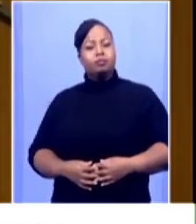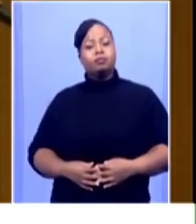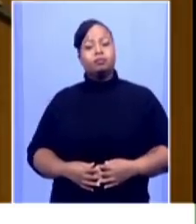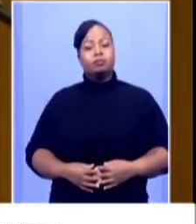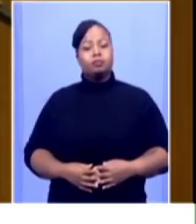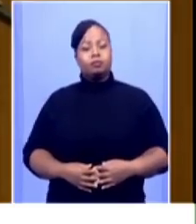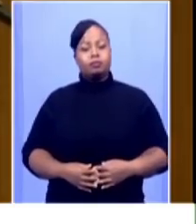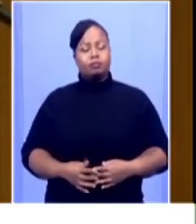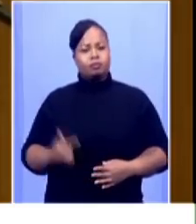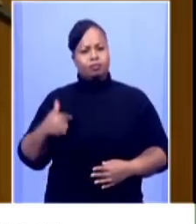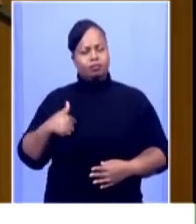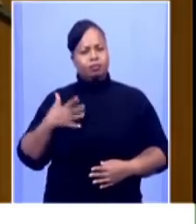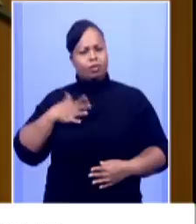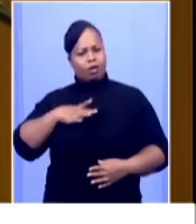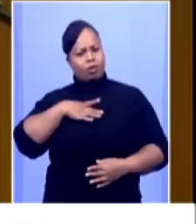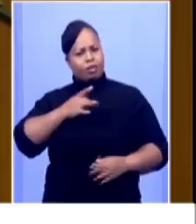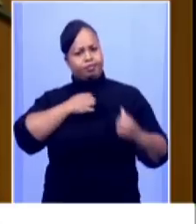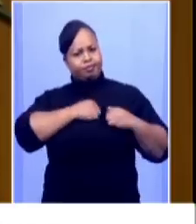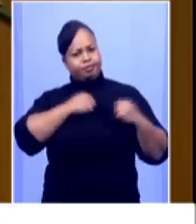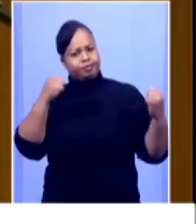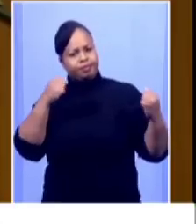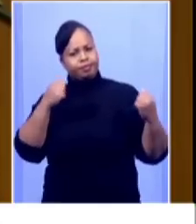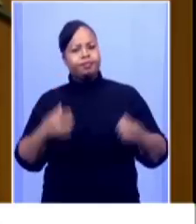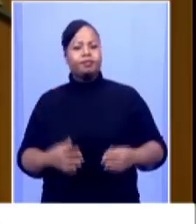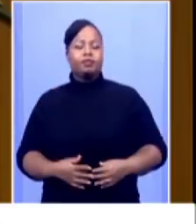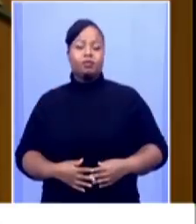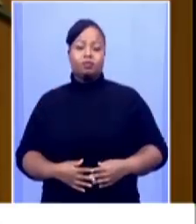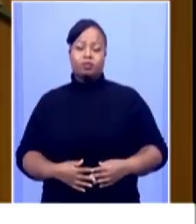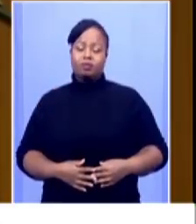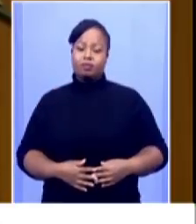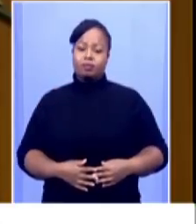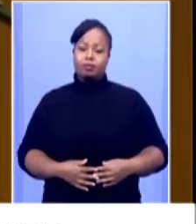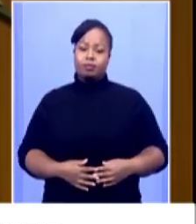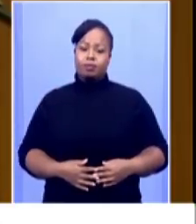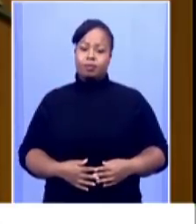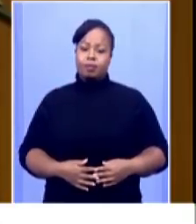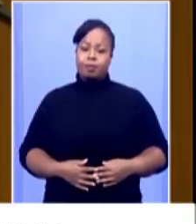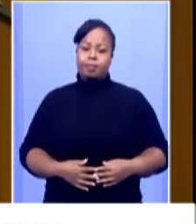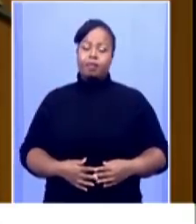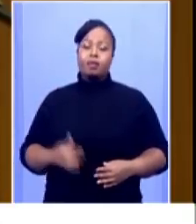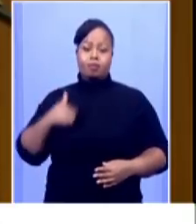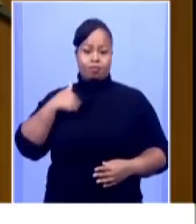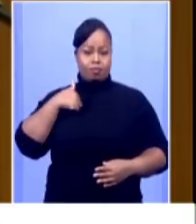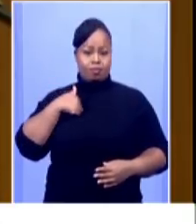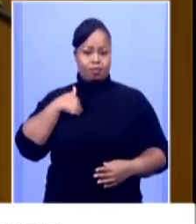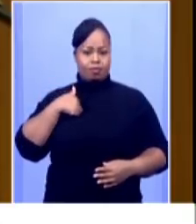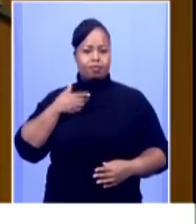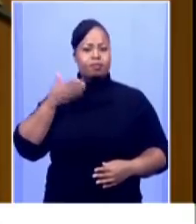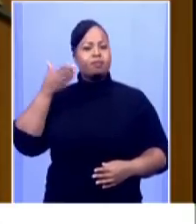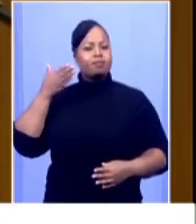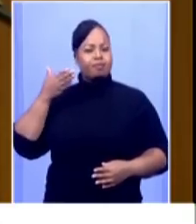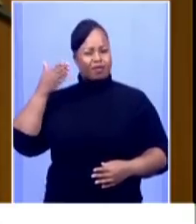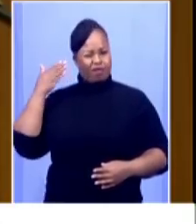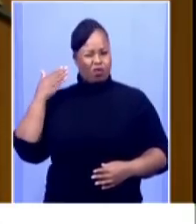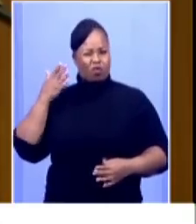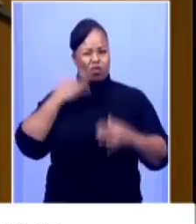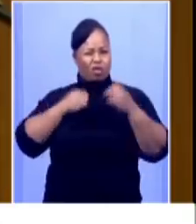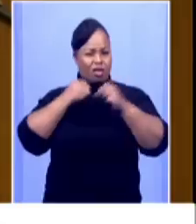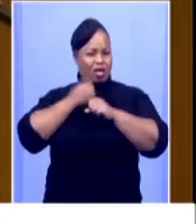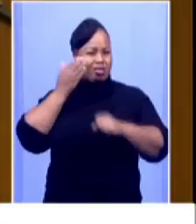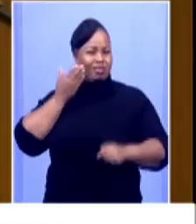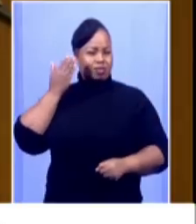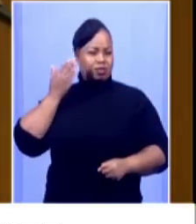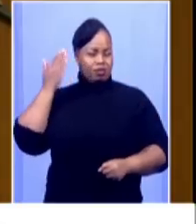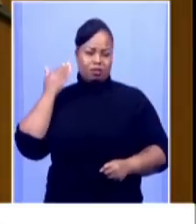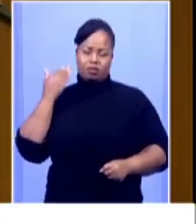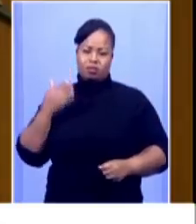I need to disclose that I have previously, a number of years ago, I